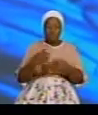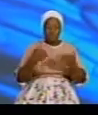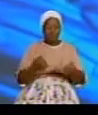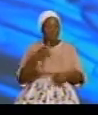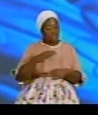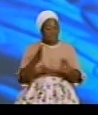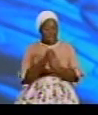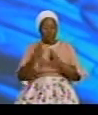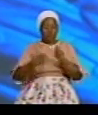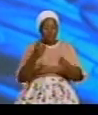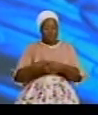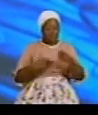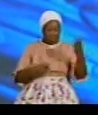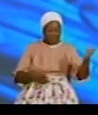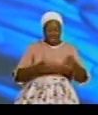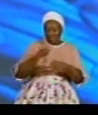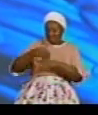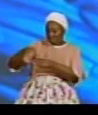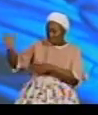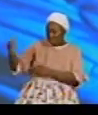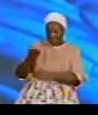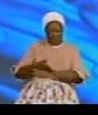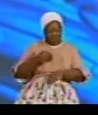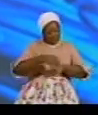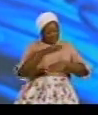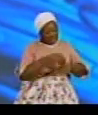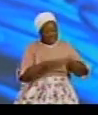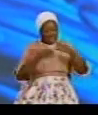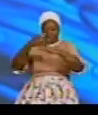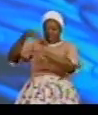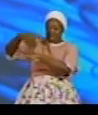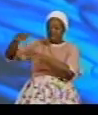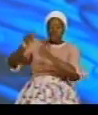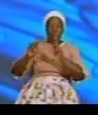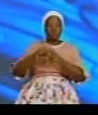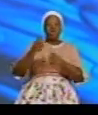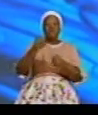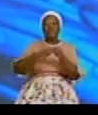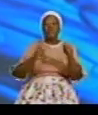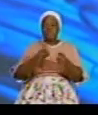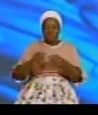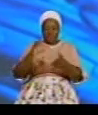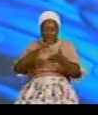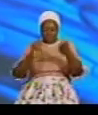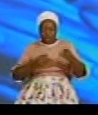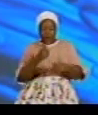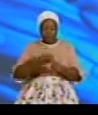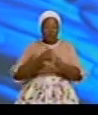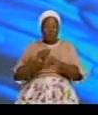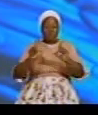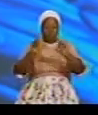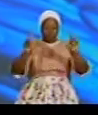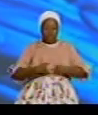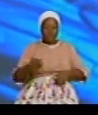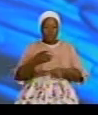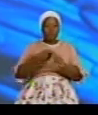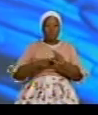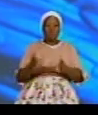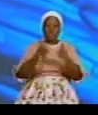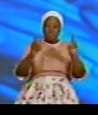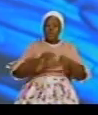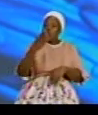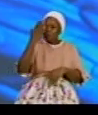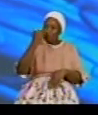here and they send them there, they send them, they send them, and they remove them from our district, from our locality. Why are they